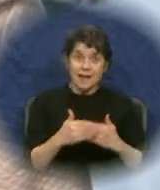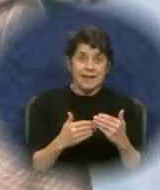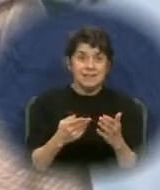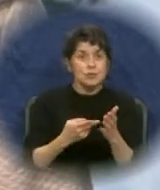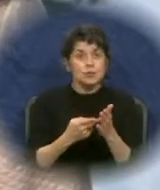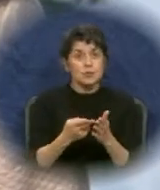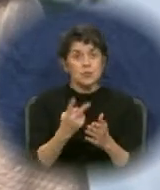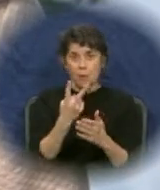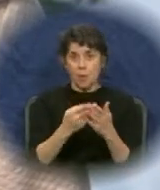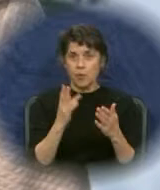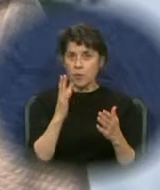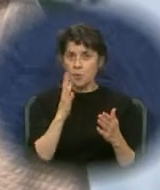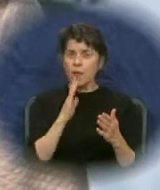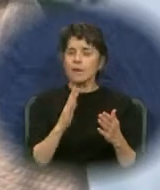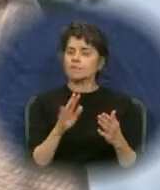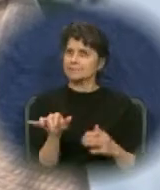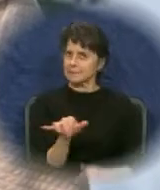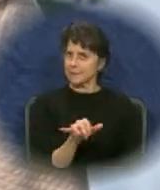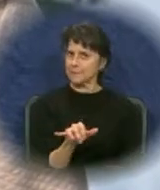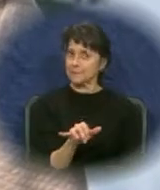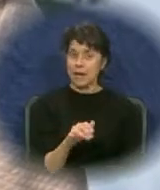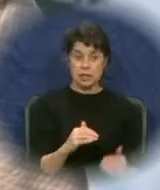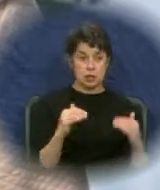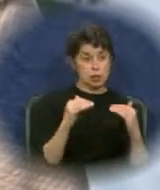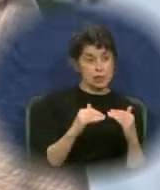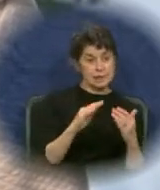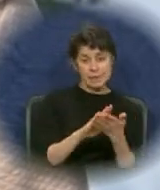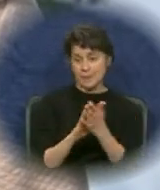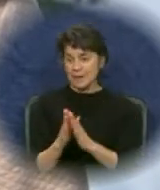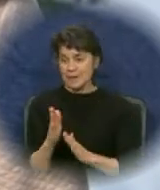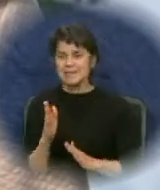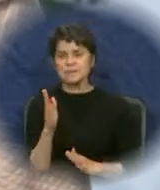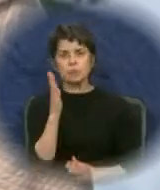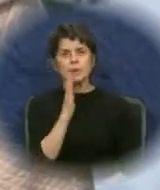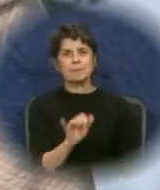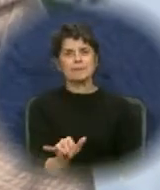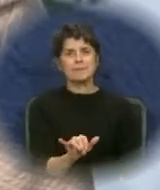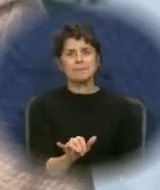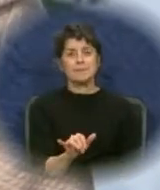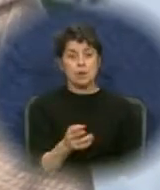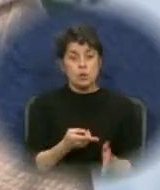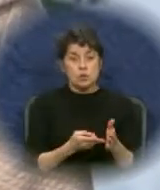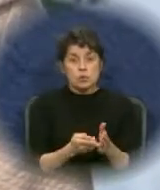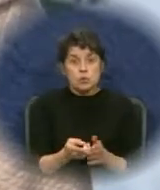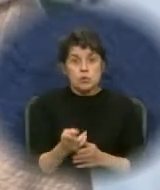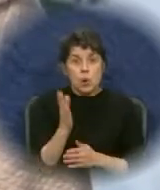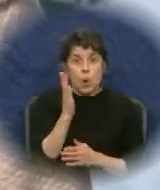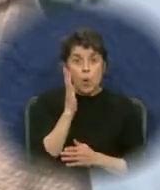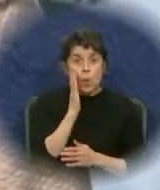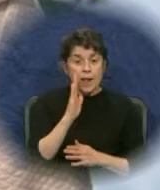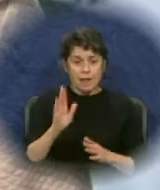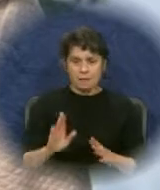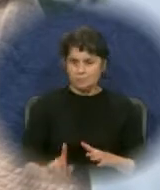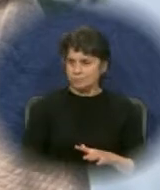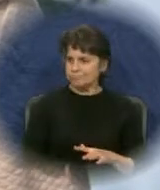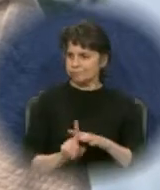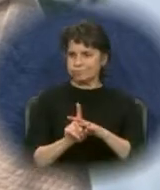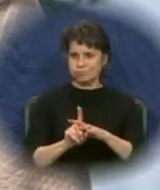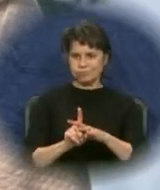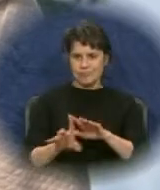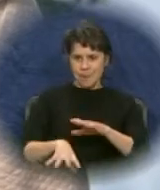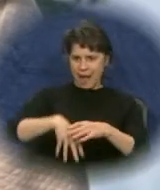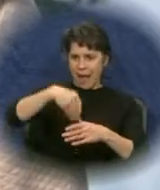shall meet, justice and peace shall kiss. Truth shall spring out of the earth,